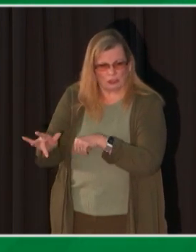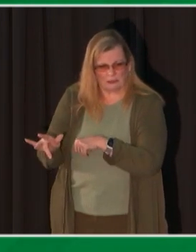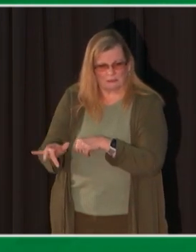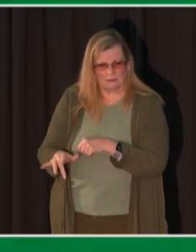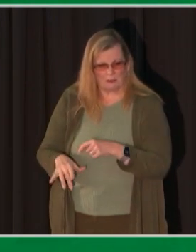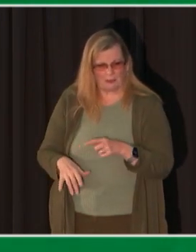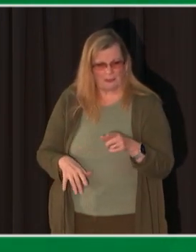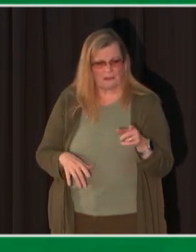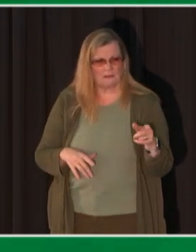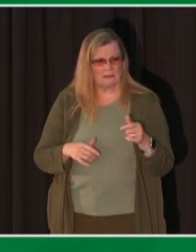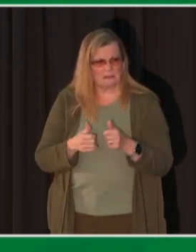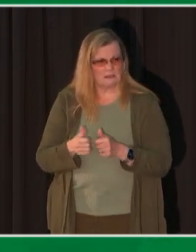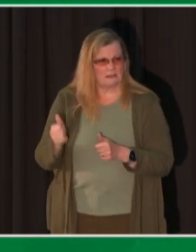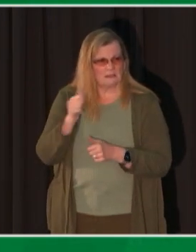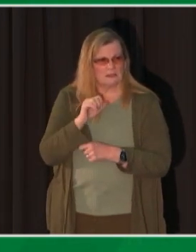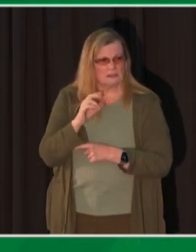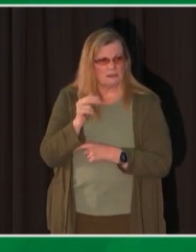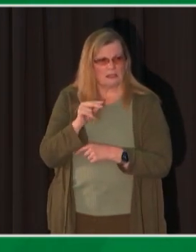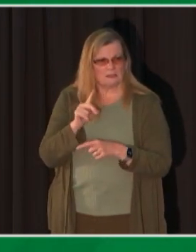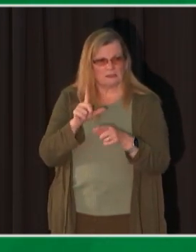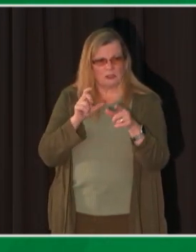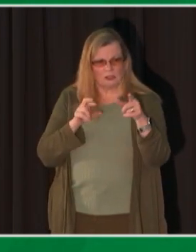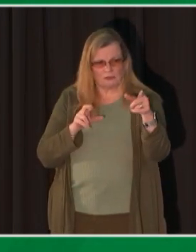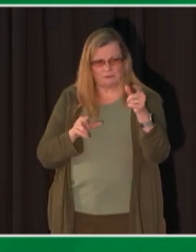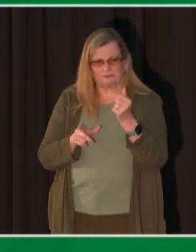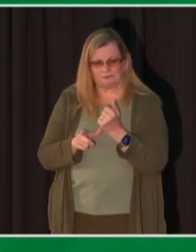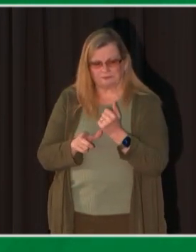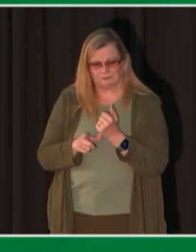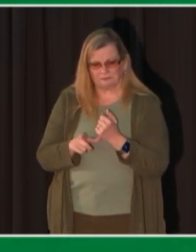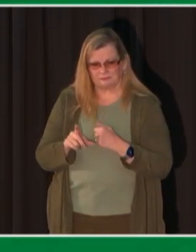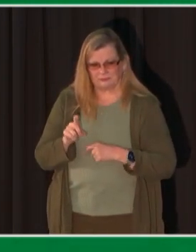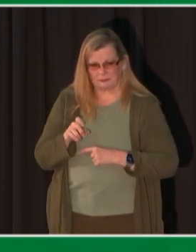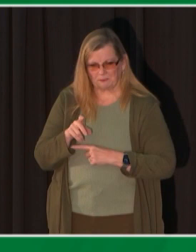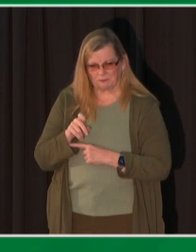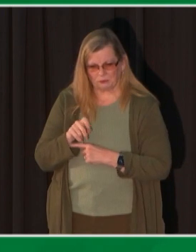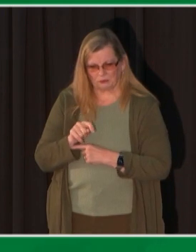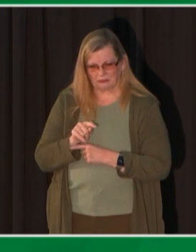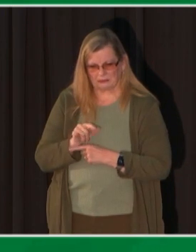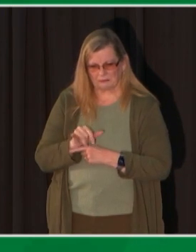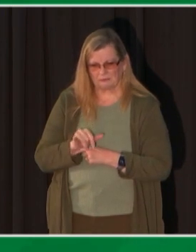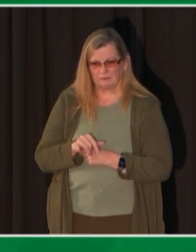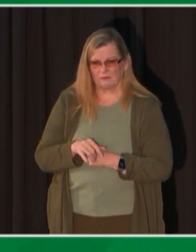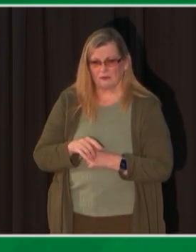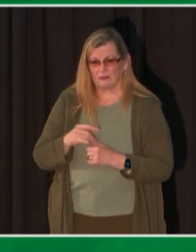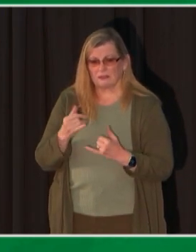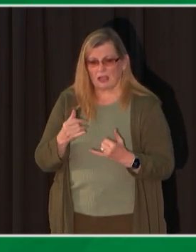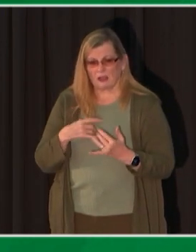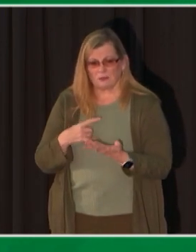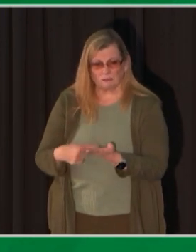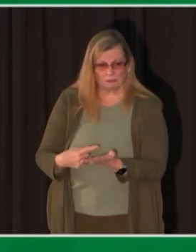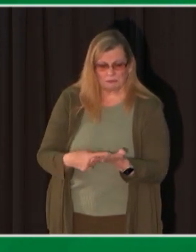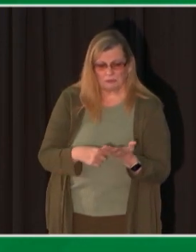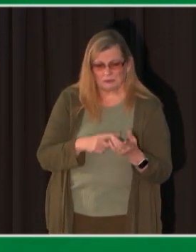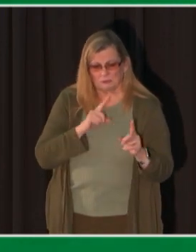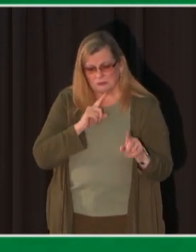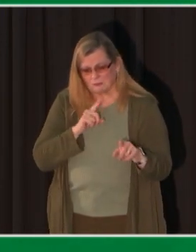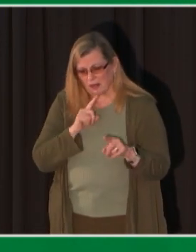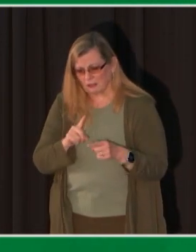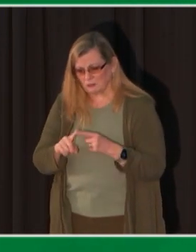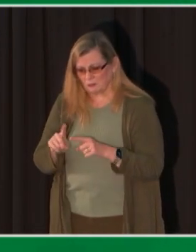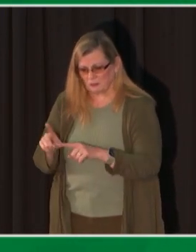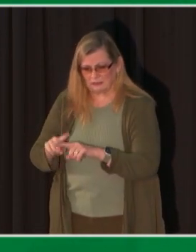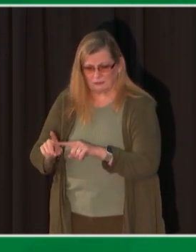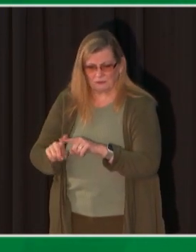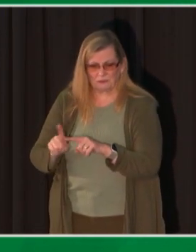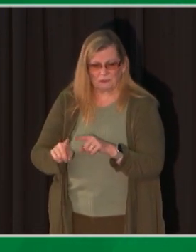again, Perry. And so as we were assessing the response from students and families, we believe that we're on the